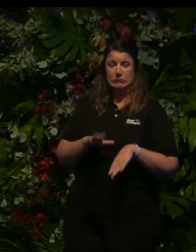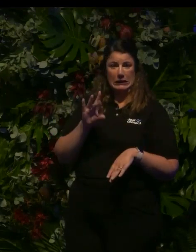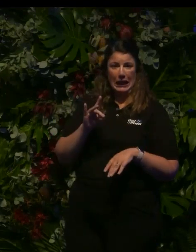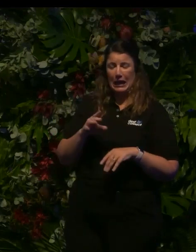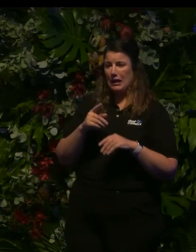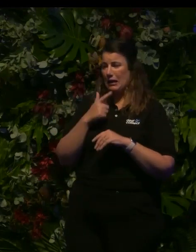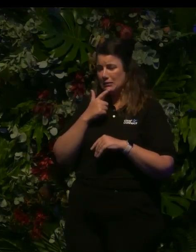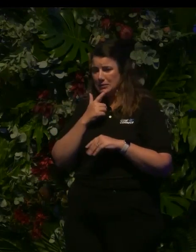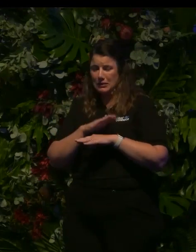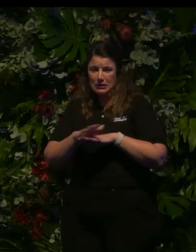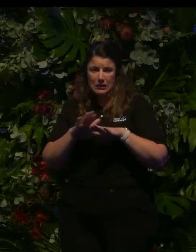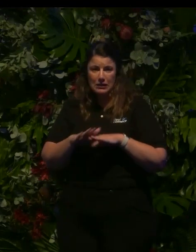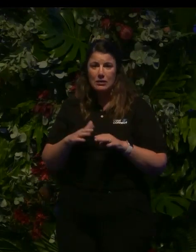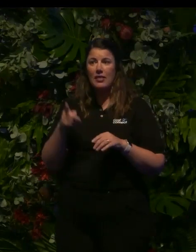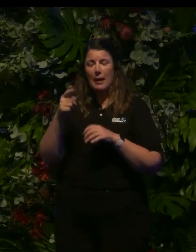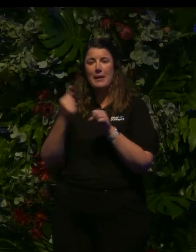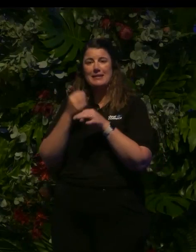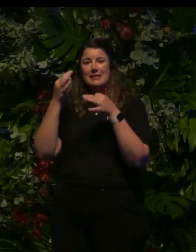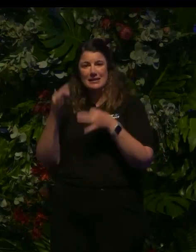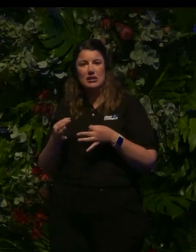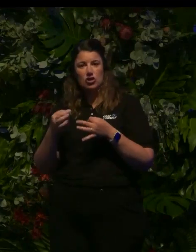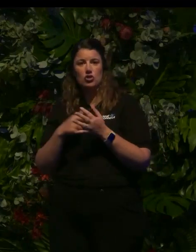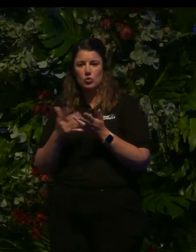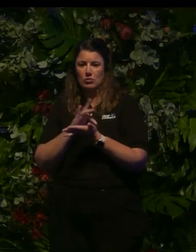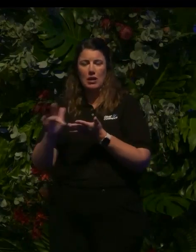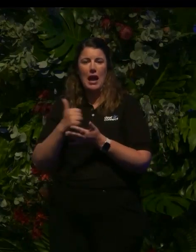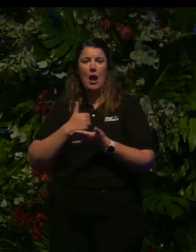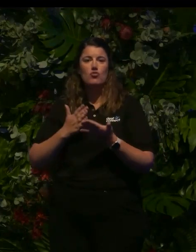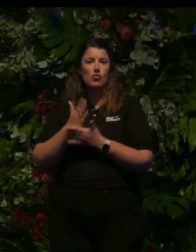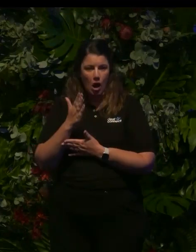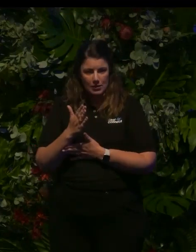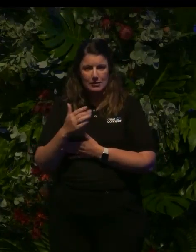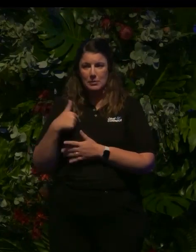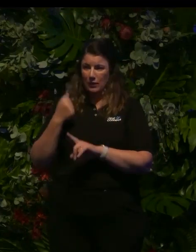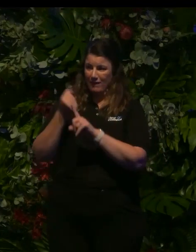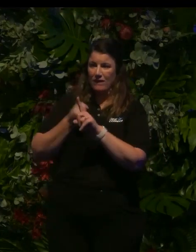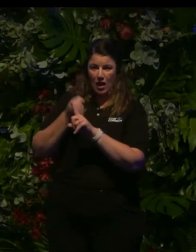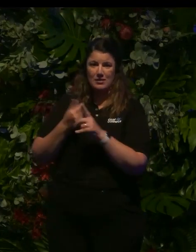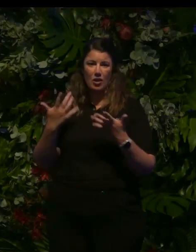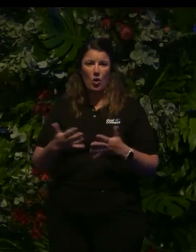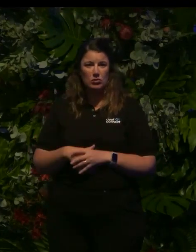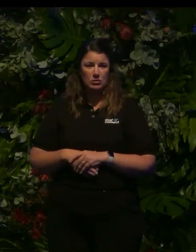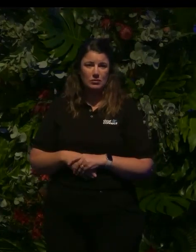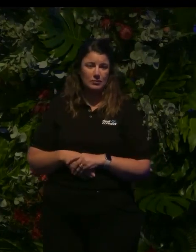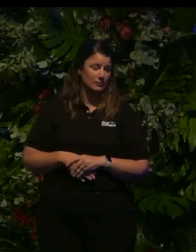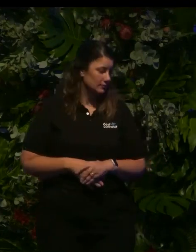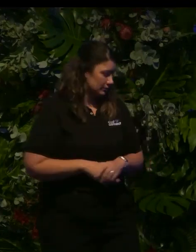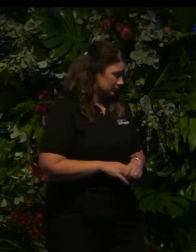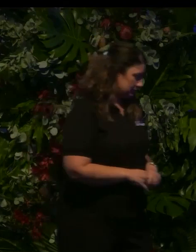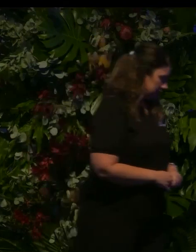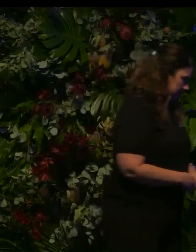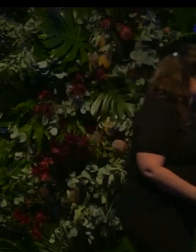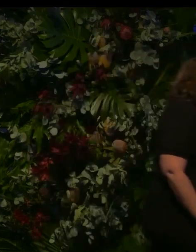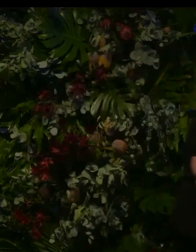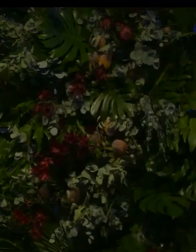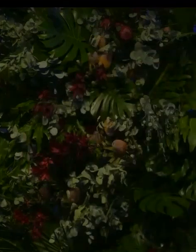power, and they made decision to violate our rights. So that our long fighting. Right, yeah. Macho is one of